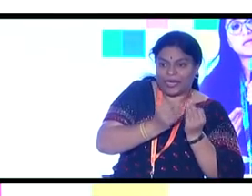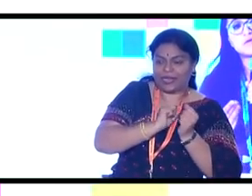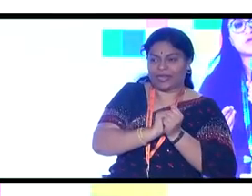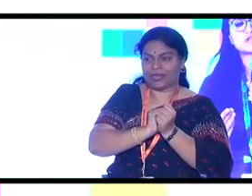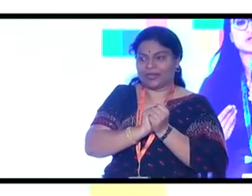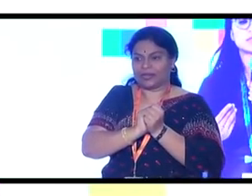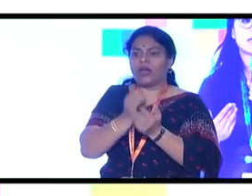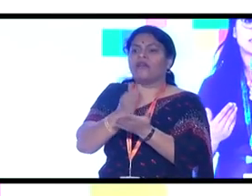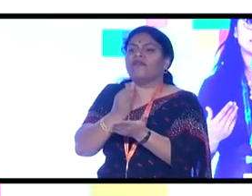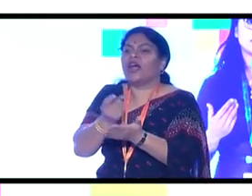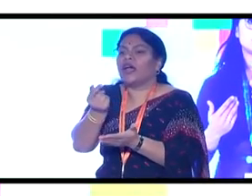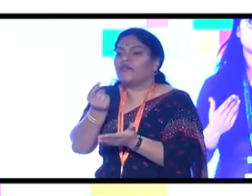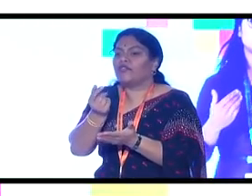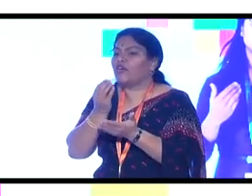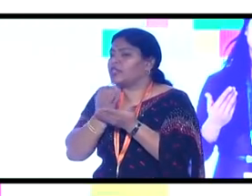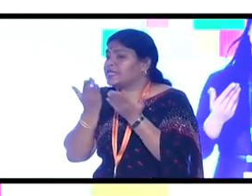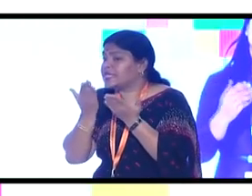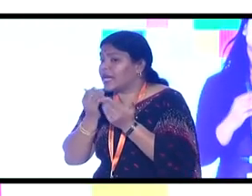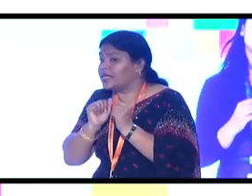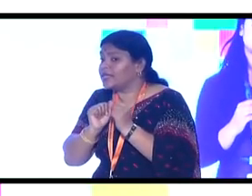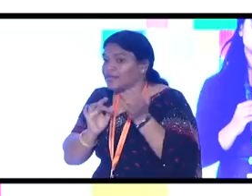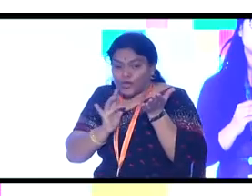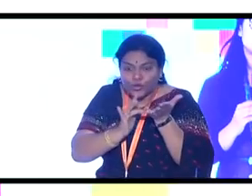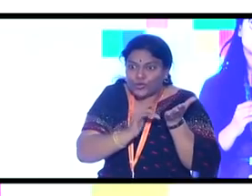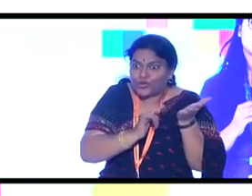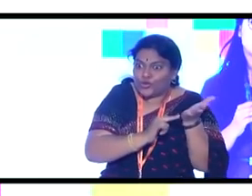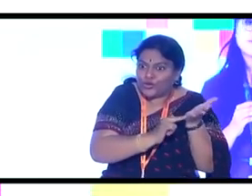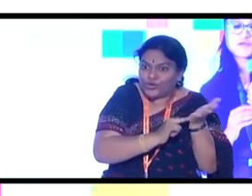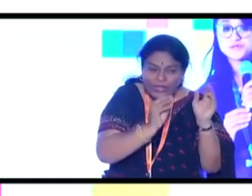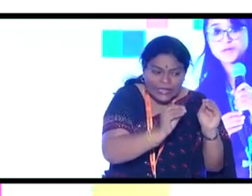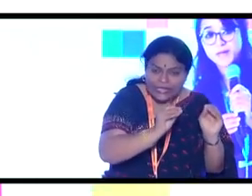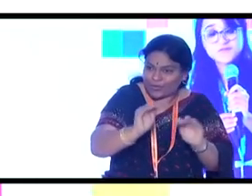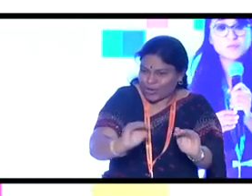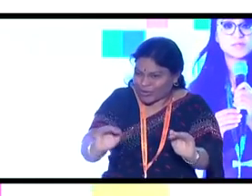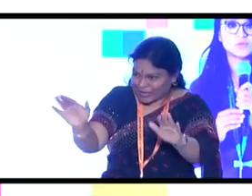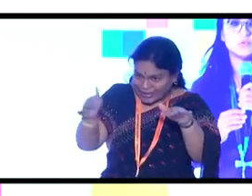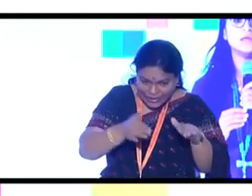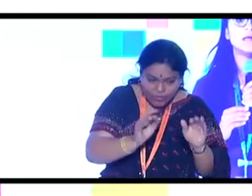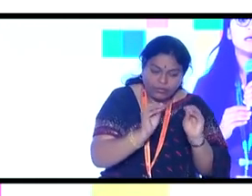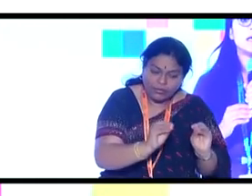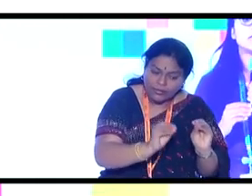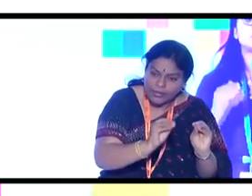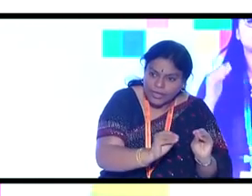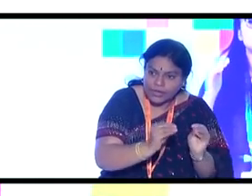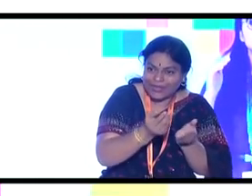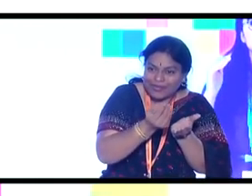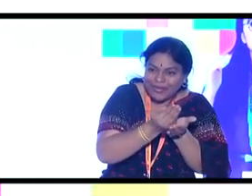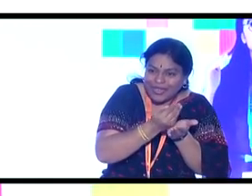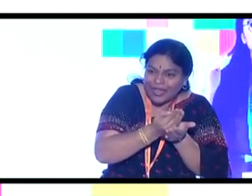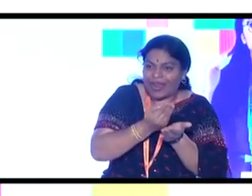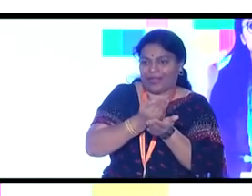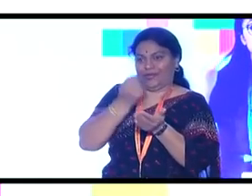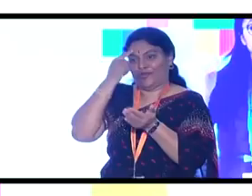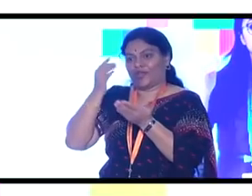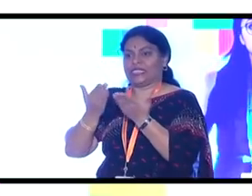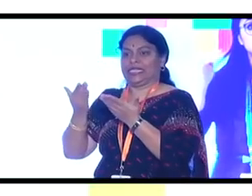my education, I used to give tuition to the students after returning back from my school. And the tuition classes used